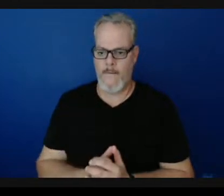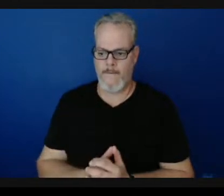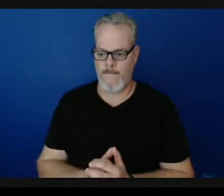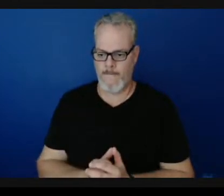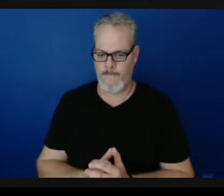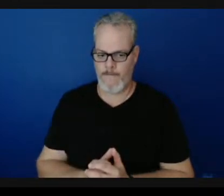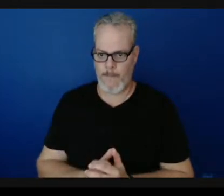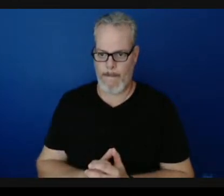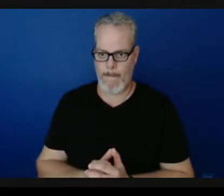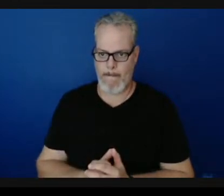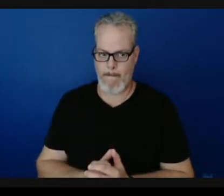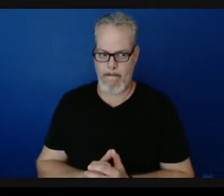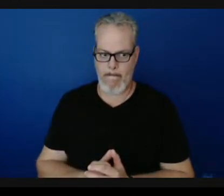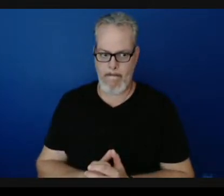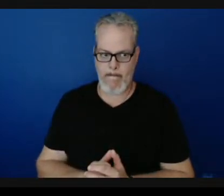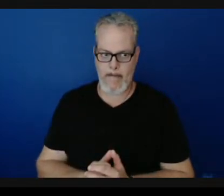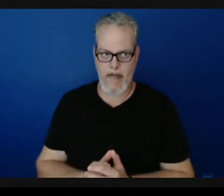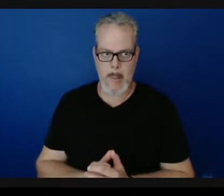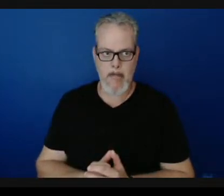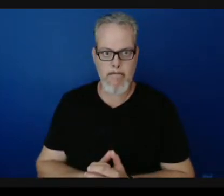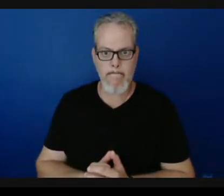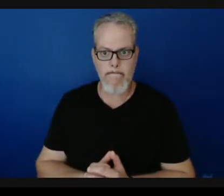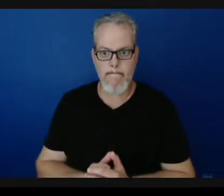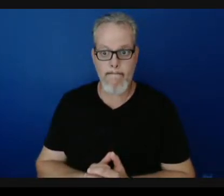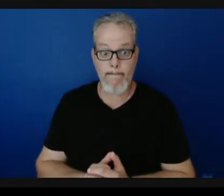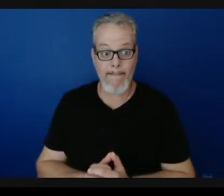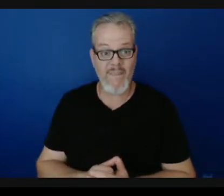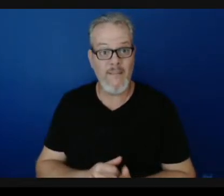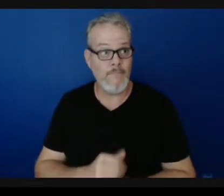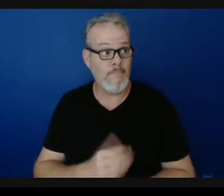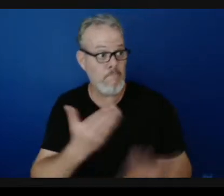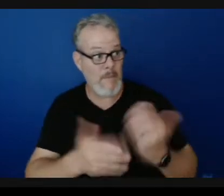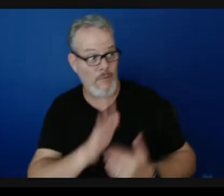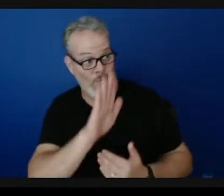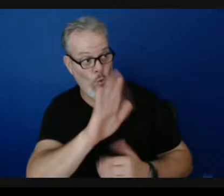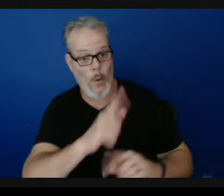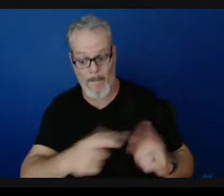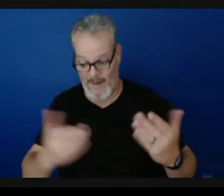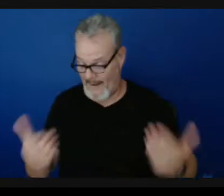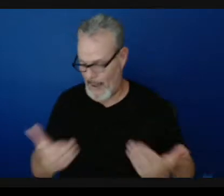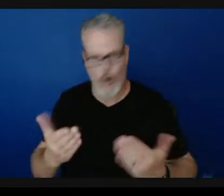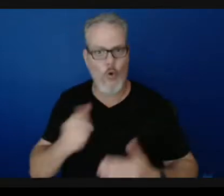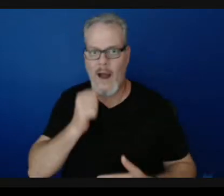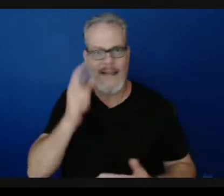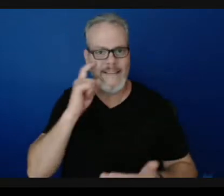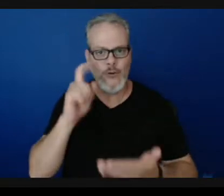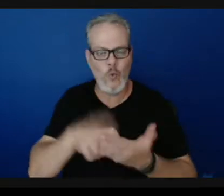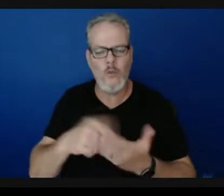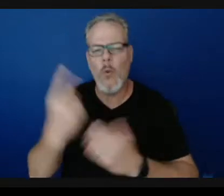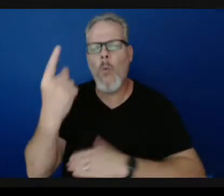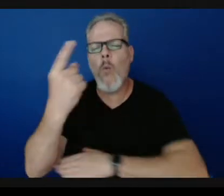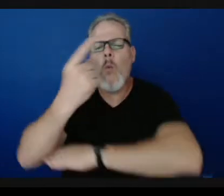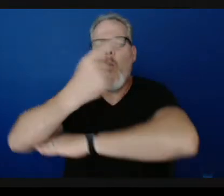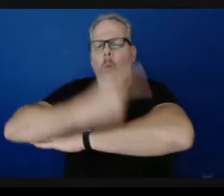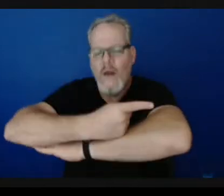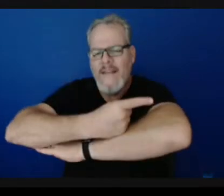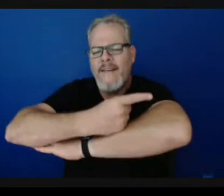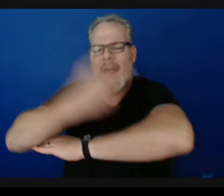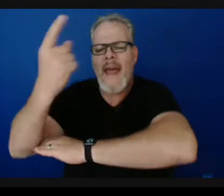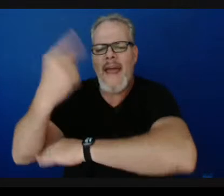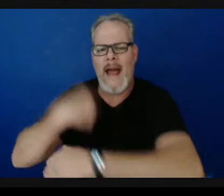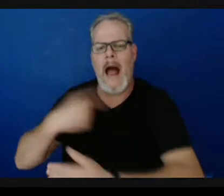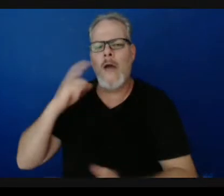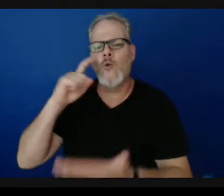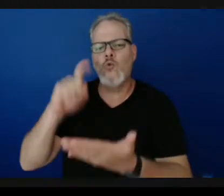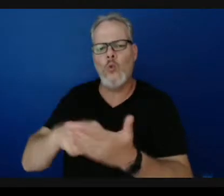Again, another At shot least from up the in back. your part. I mean, down here, I didn't even notice hardly. There was one day I thought I noticed something, but we